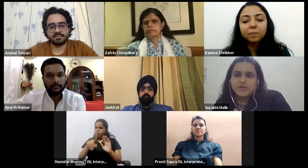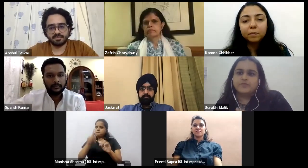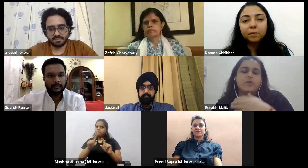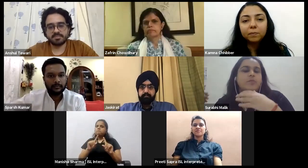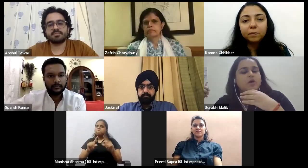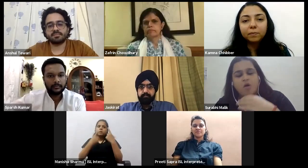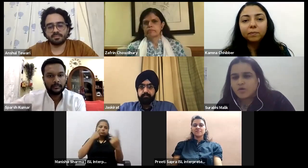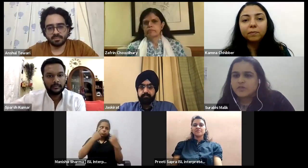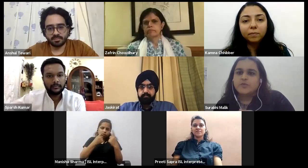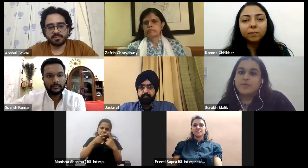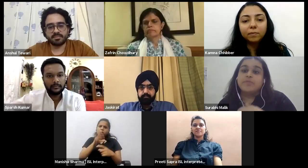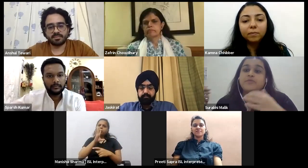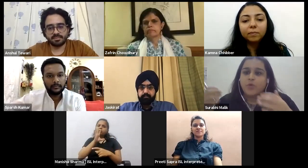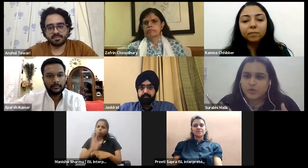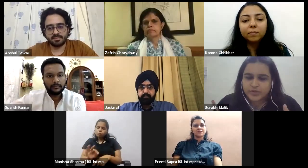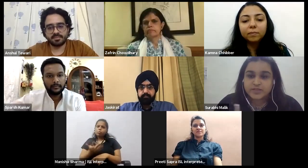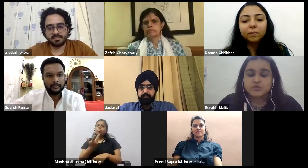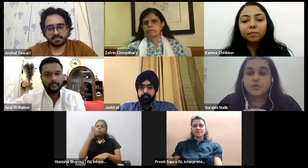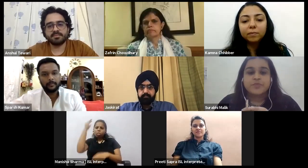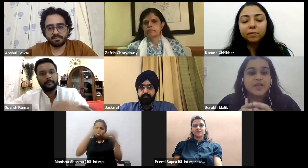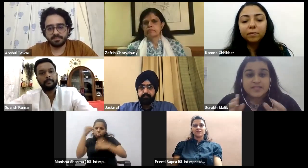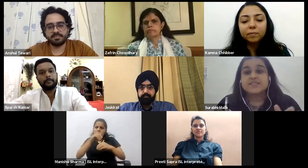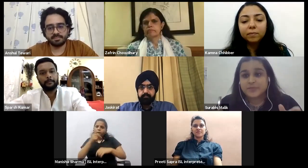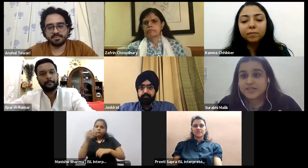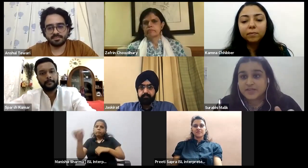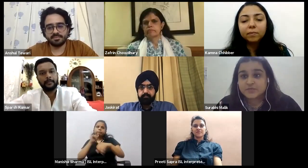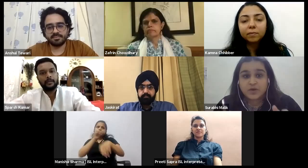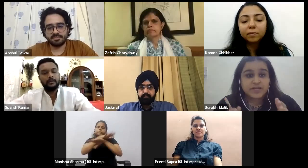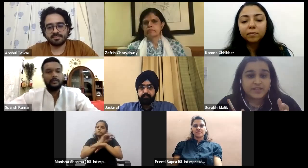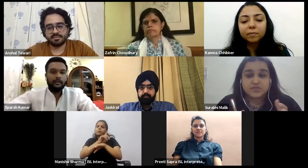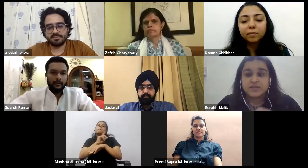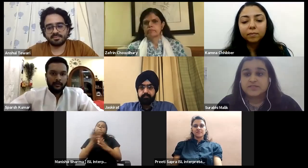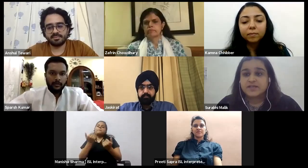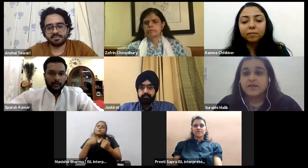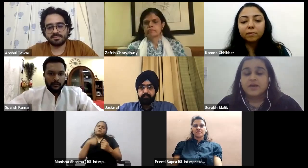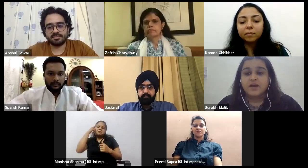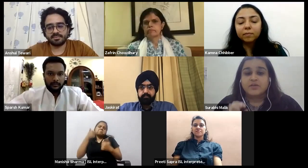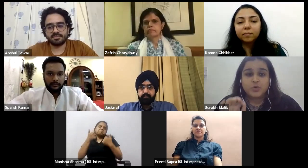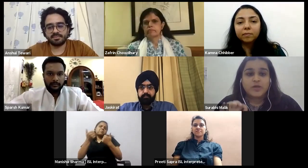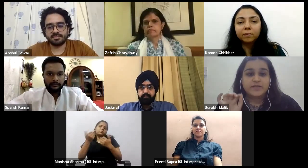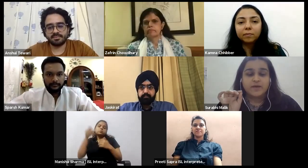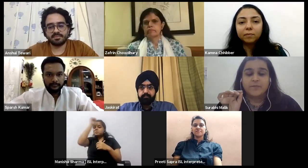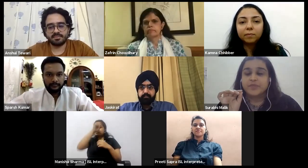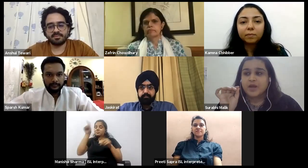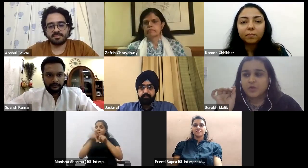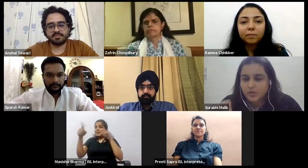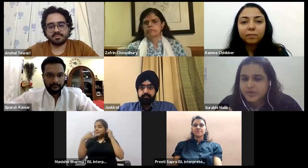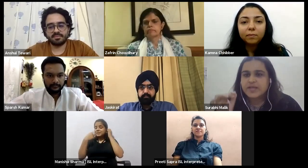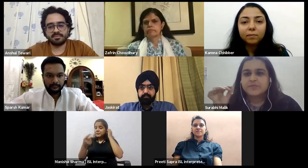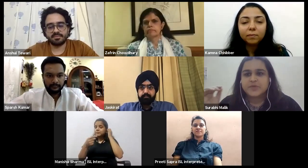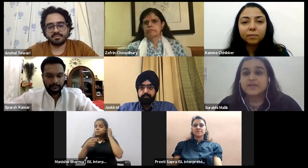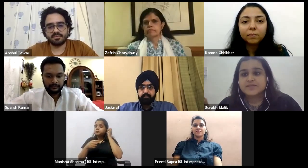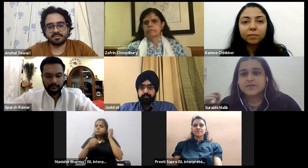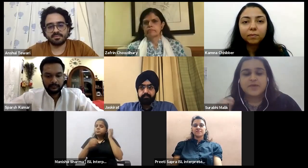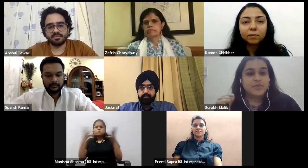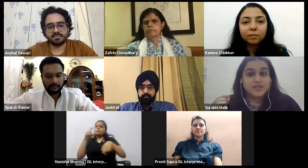and so platform or on the web before doing this. So this is something that has worked. And like Jaskirat said, totally, a lot many